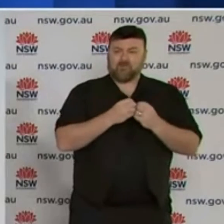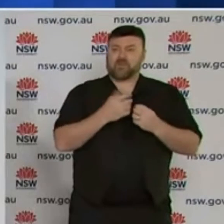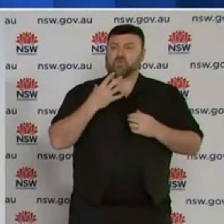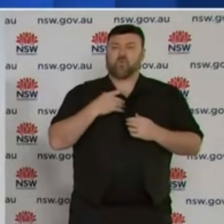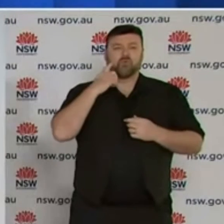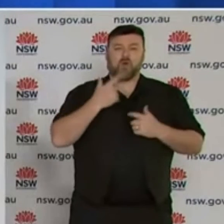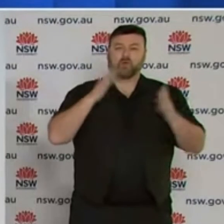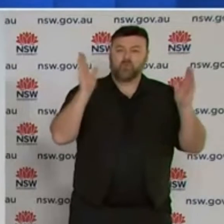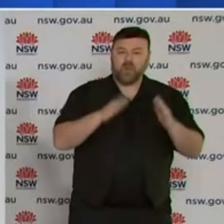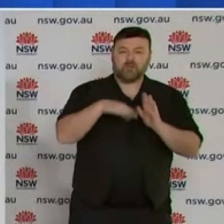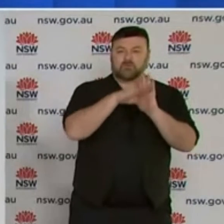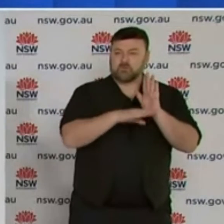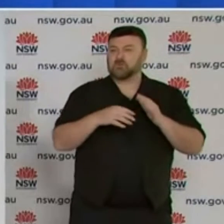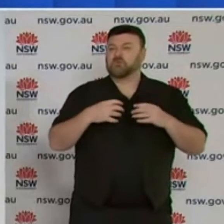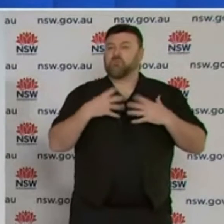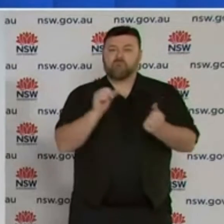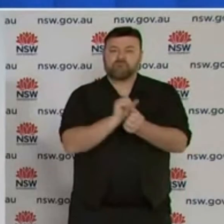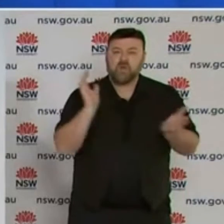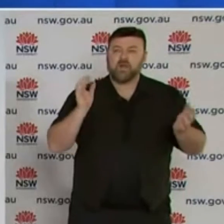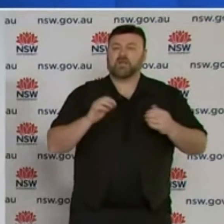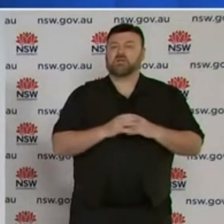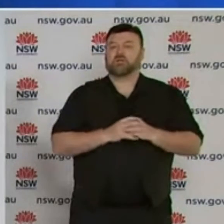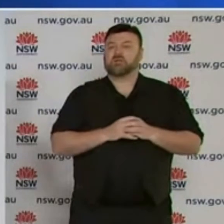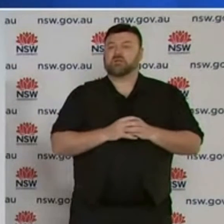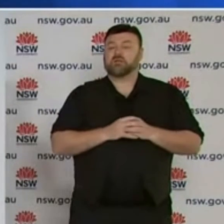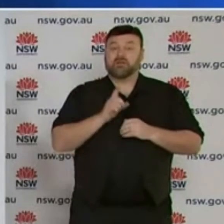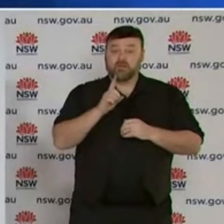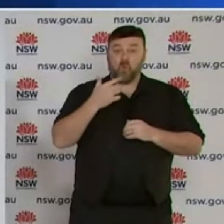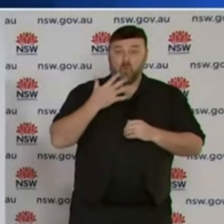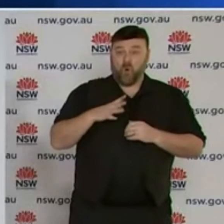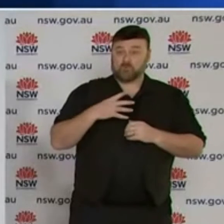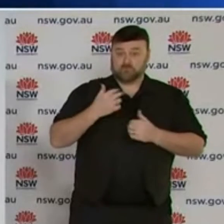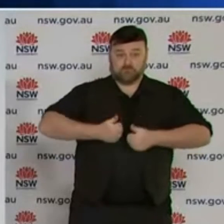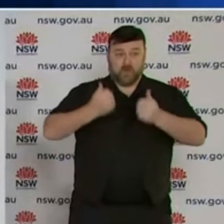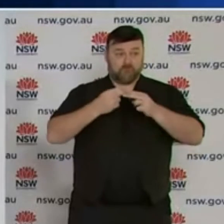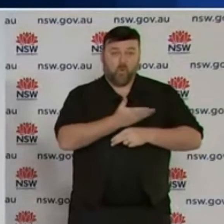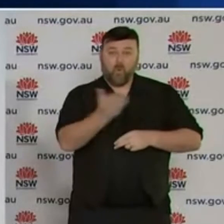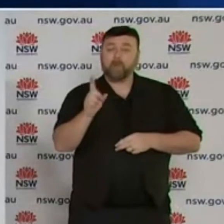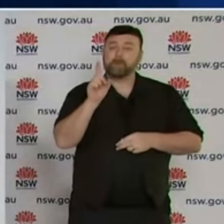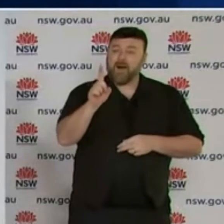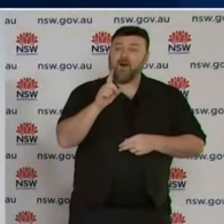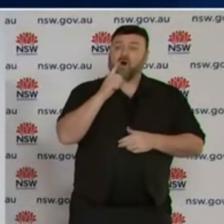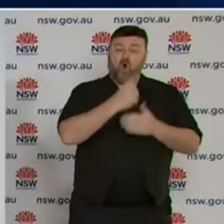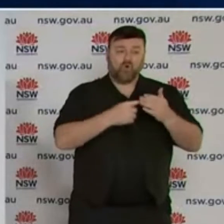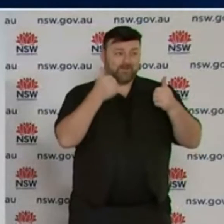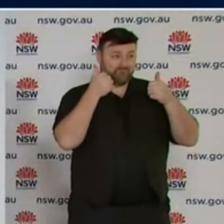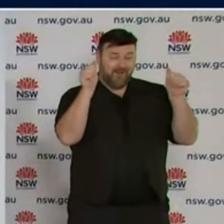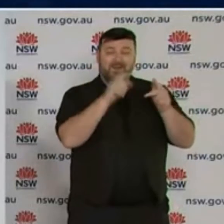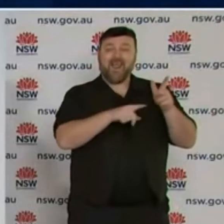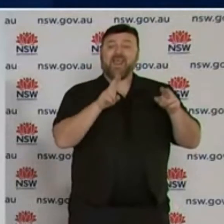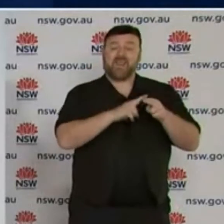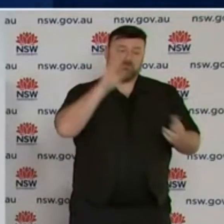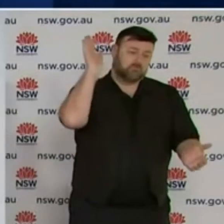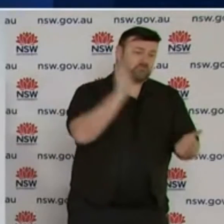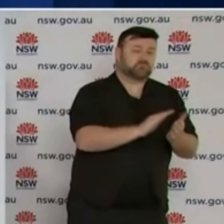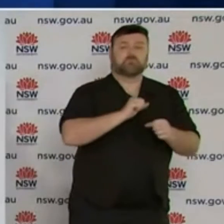of restrictions, including freedoms. We know that can only be achieved if we maintain a reduction in cases in some areas of